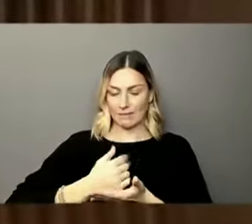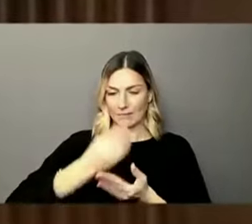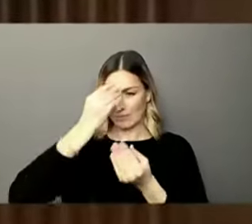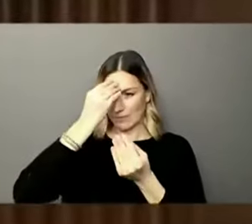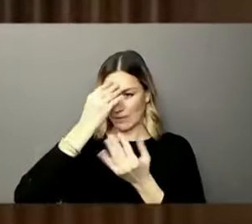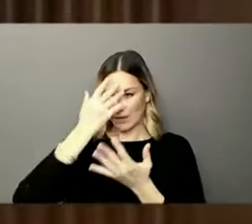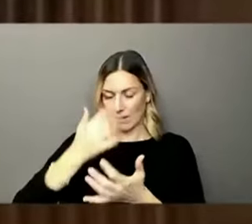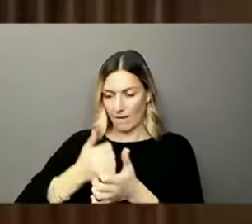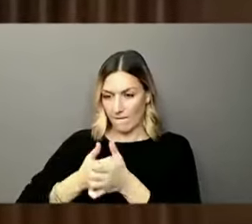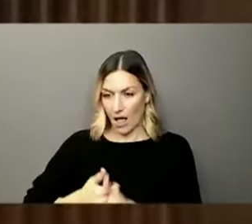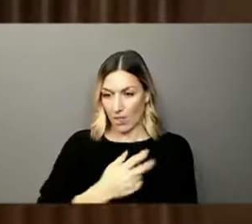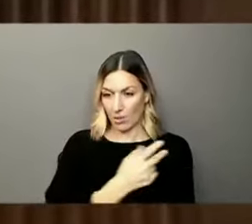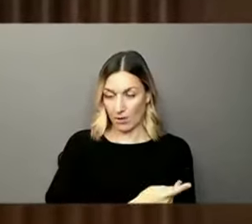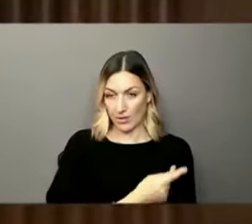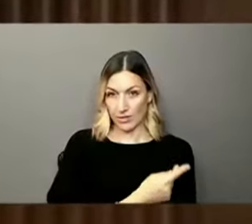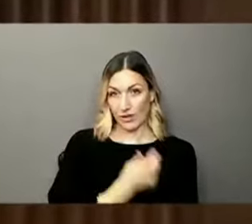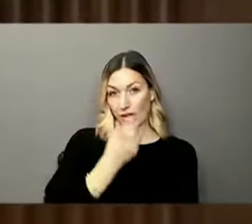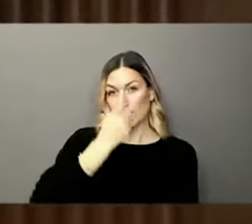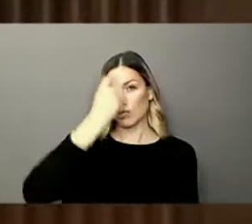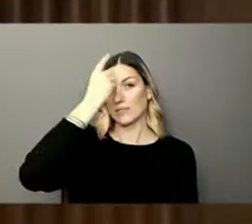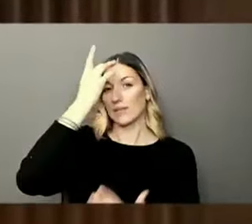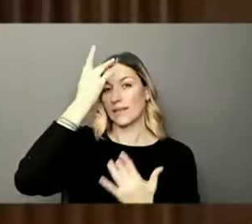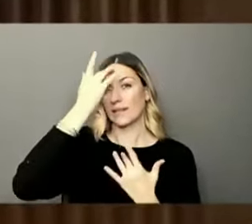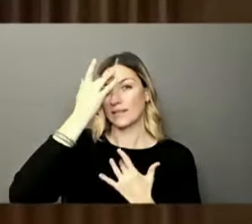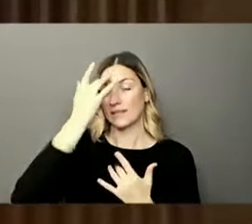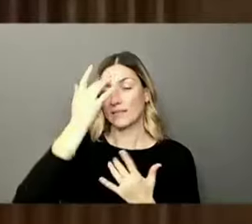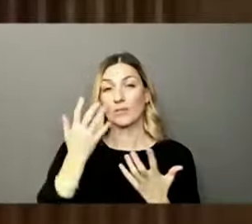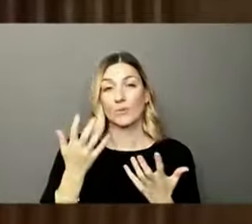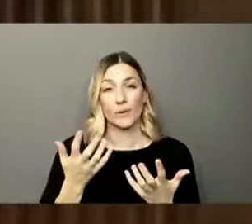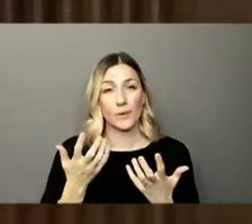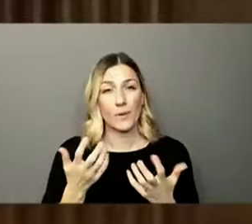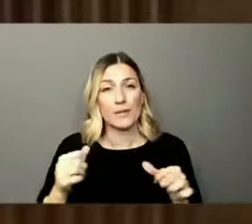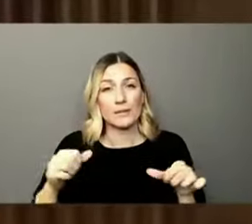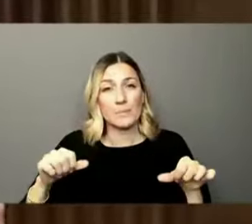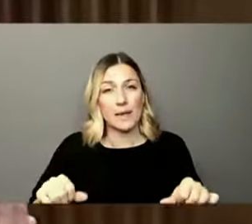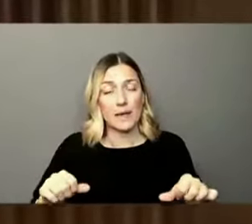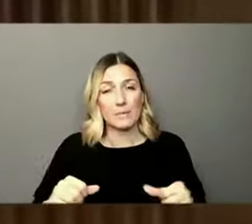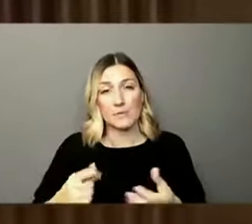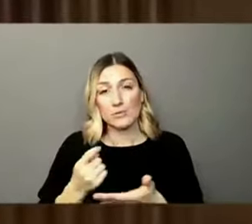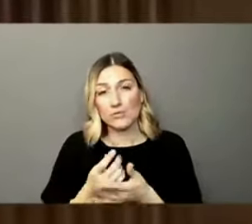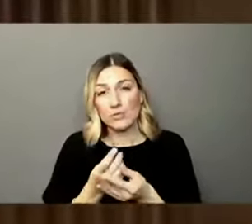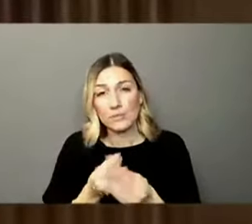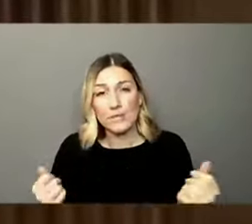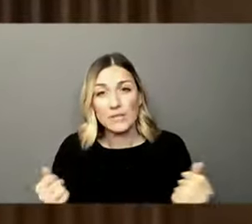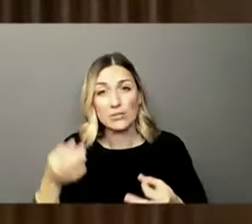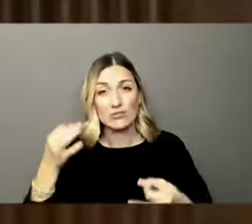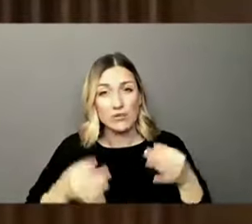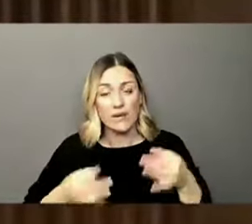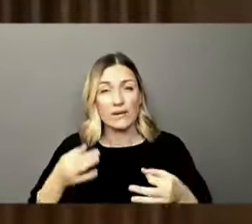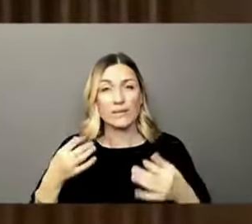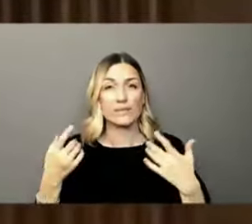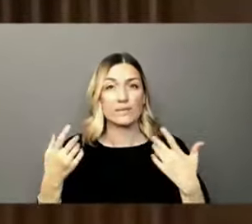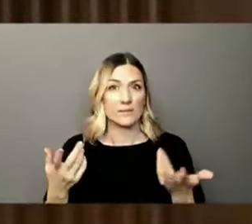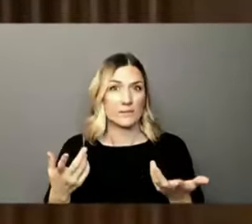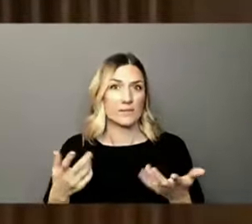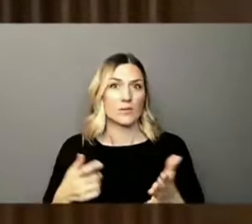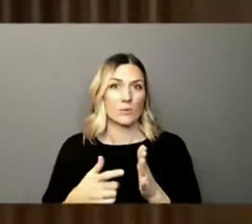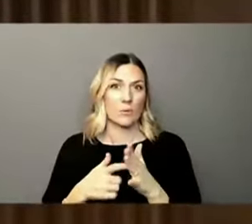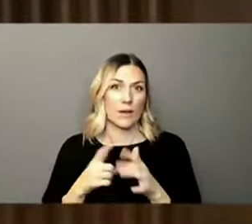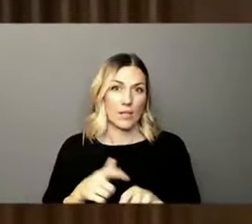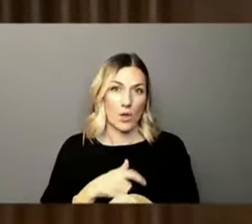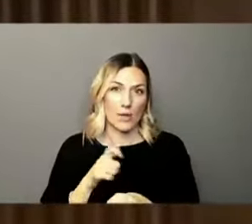and really understand the disease. We want to be able to do treatments, and the treatment trials are taking a while to get going,